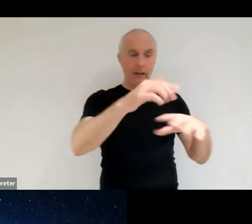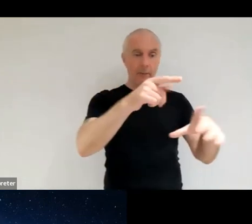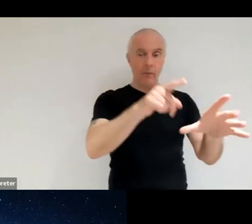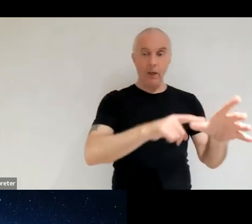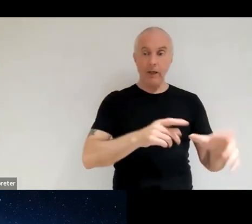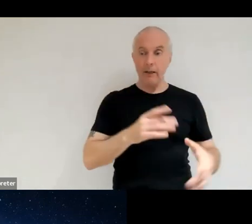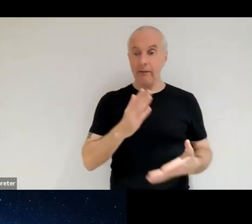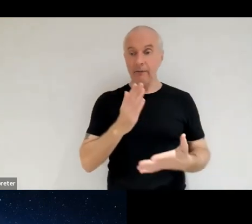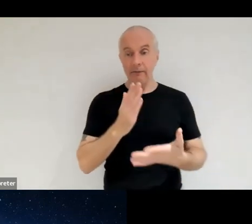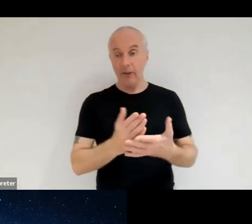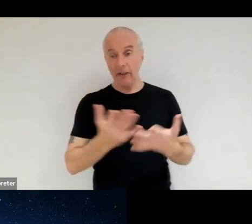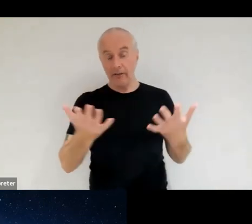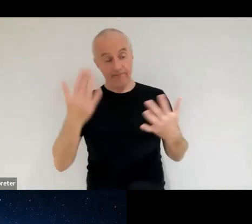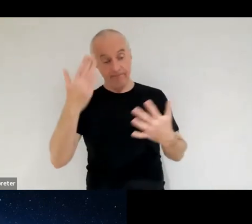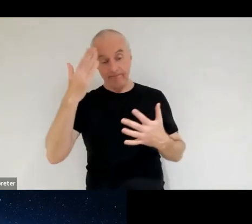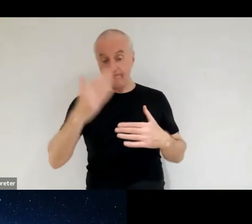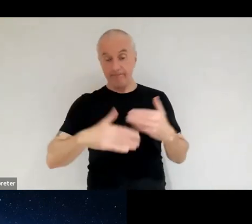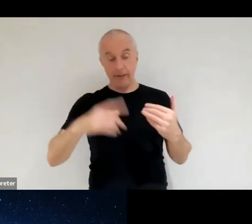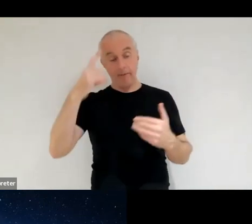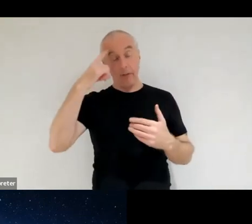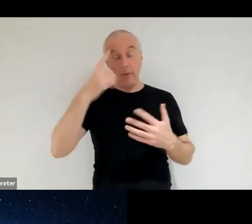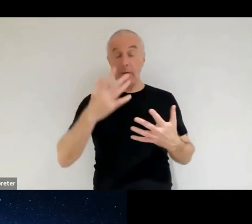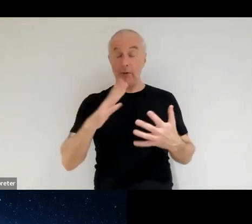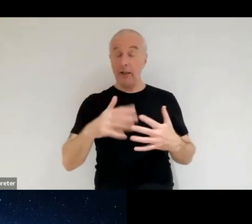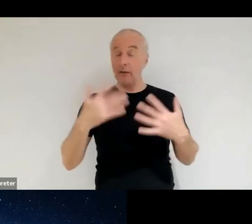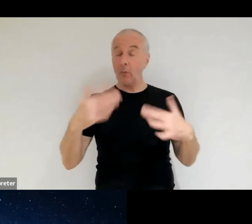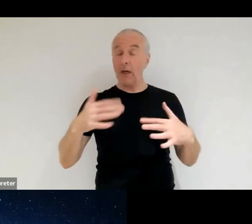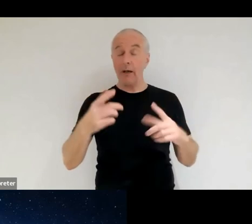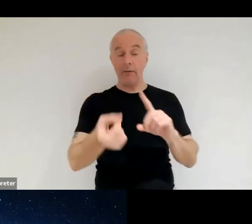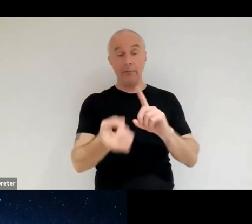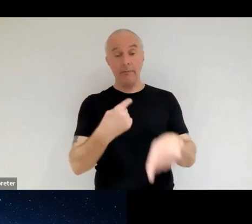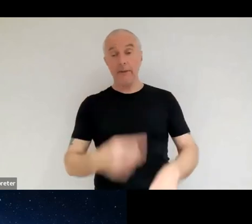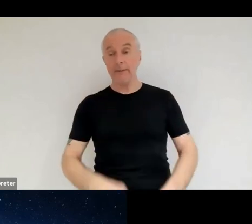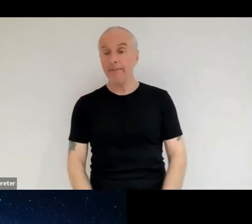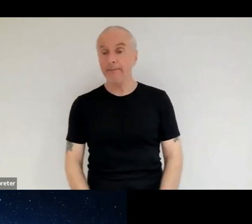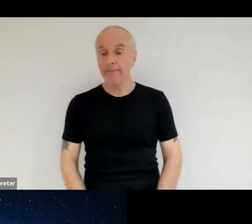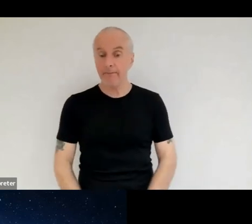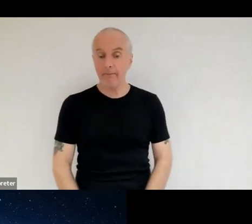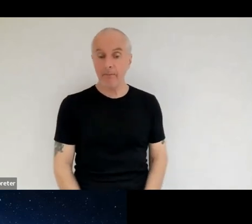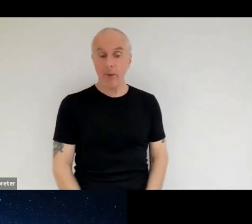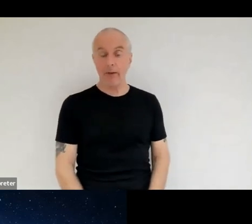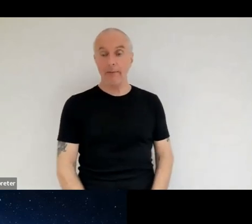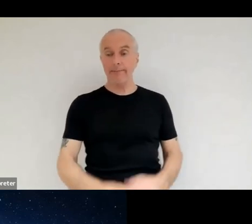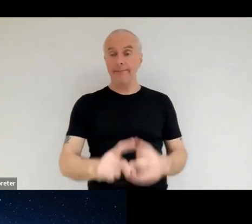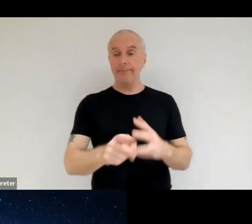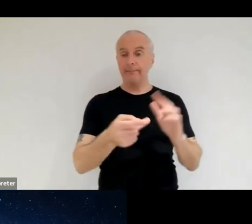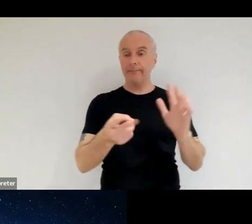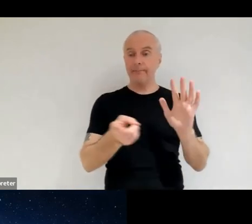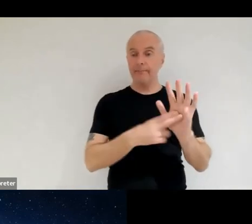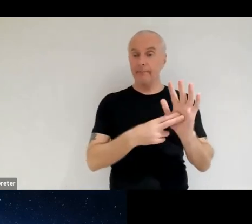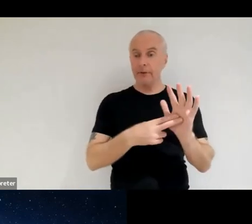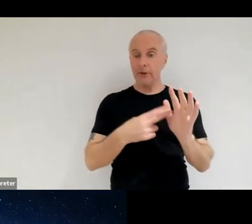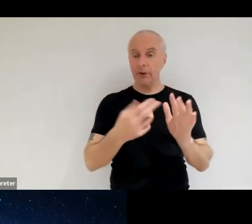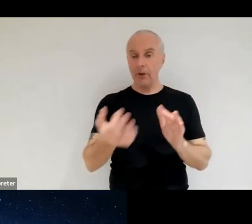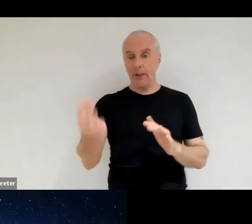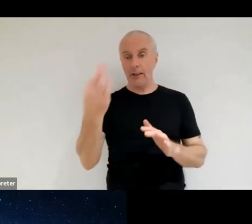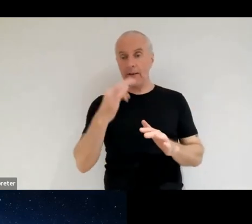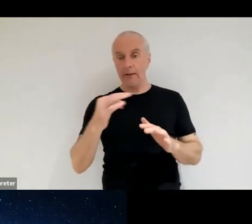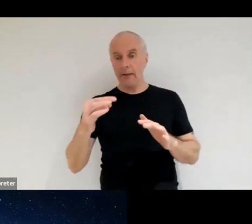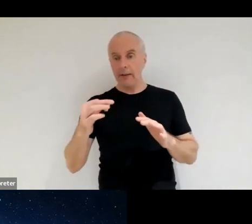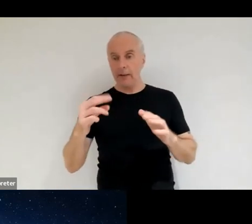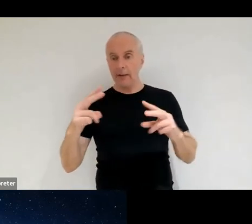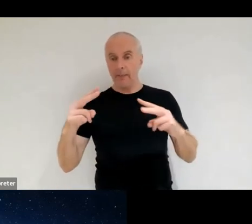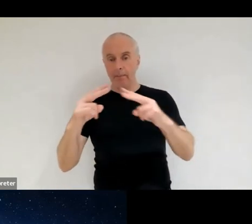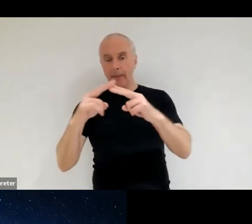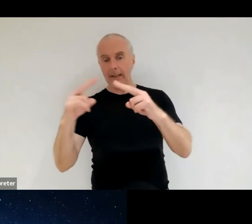more depth to that answer than I had anticipated. Brilliant. Okay, there's a few more. So John asks, what influence do the magnetic fields in black holes and